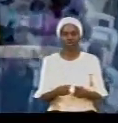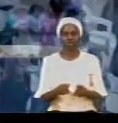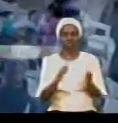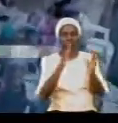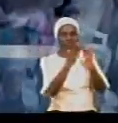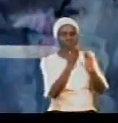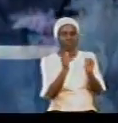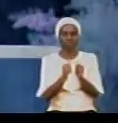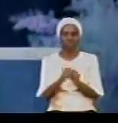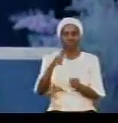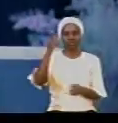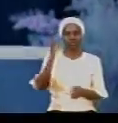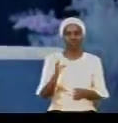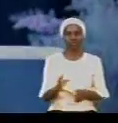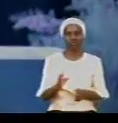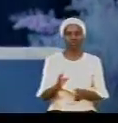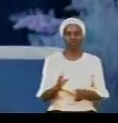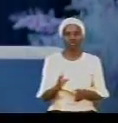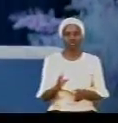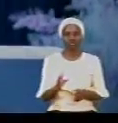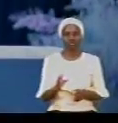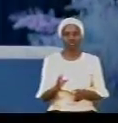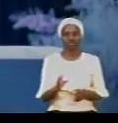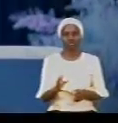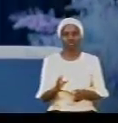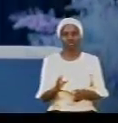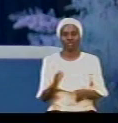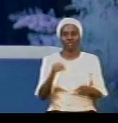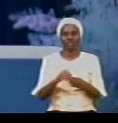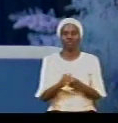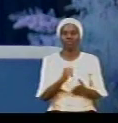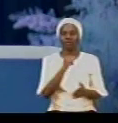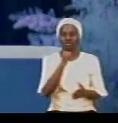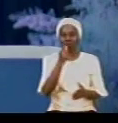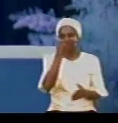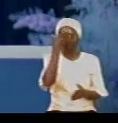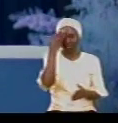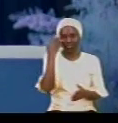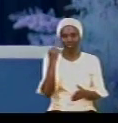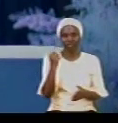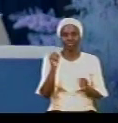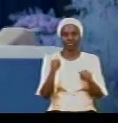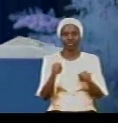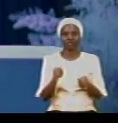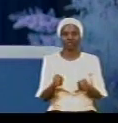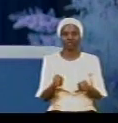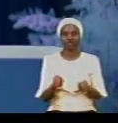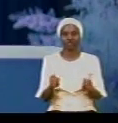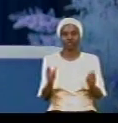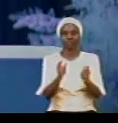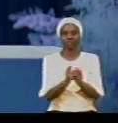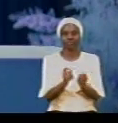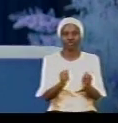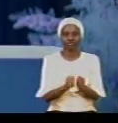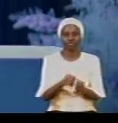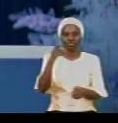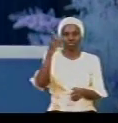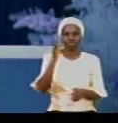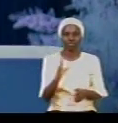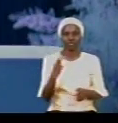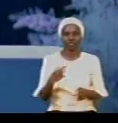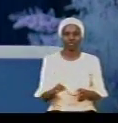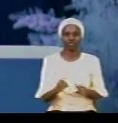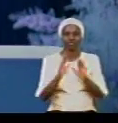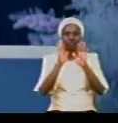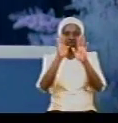encounter with the God of wonders. Praise the Lord. Let's